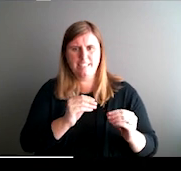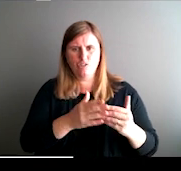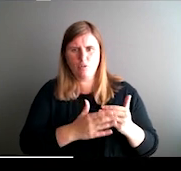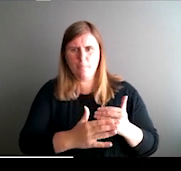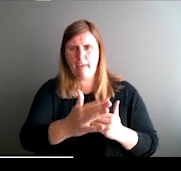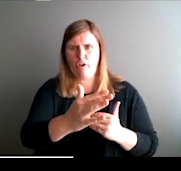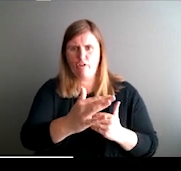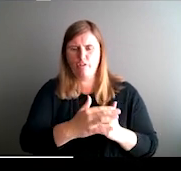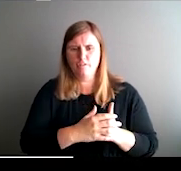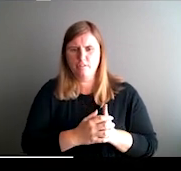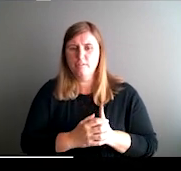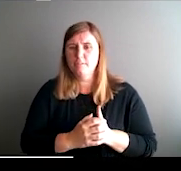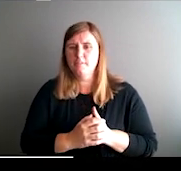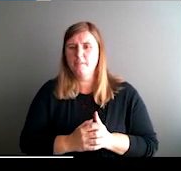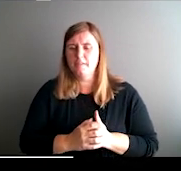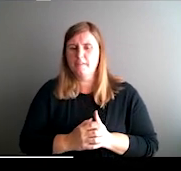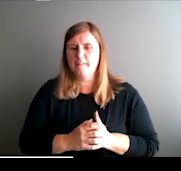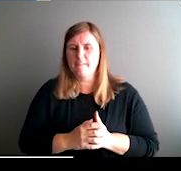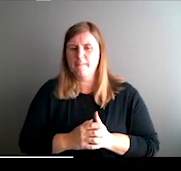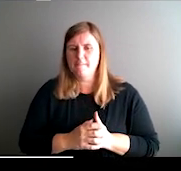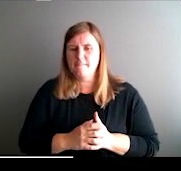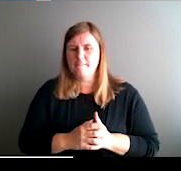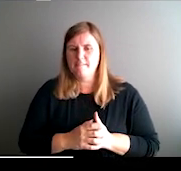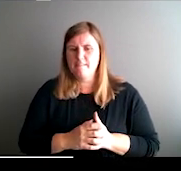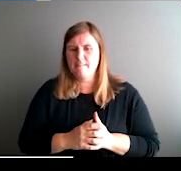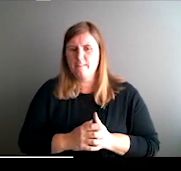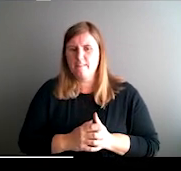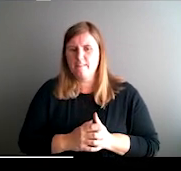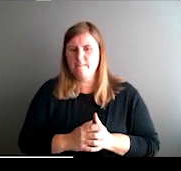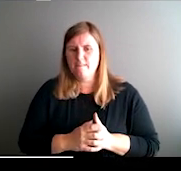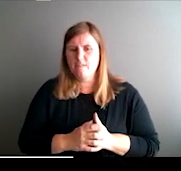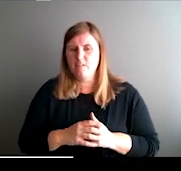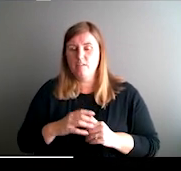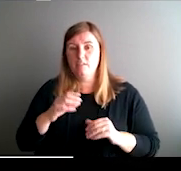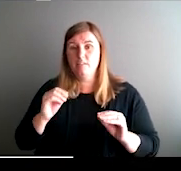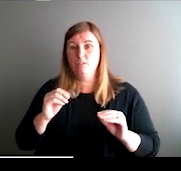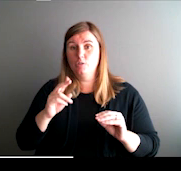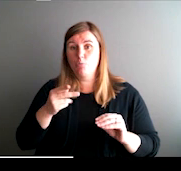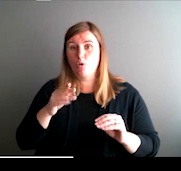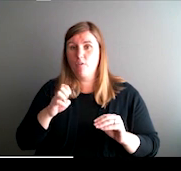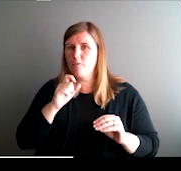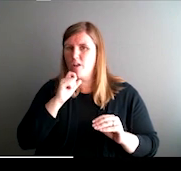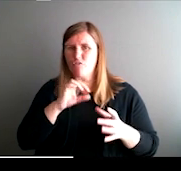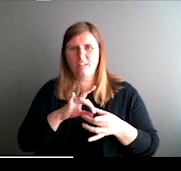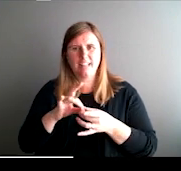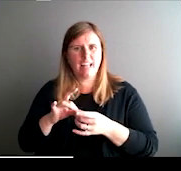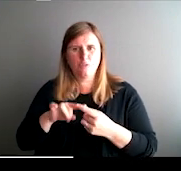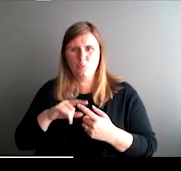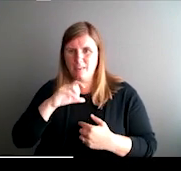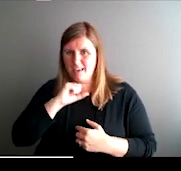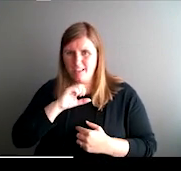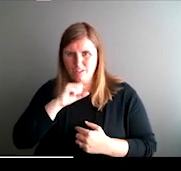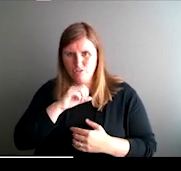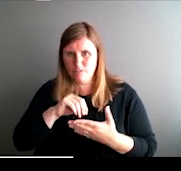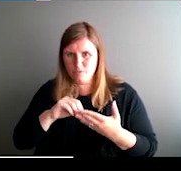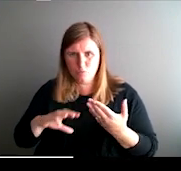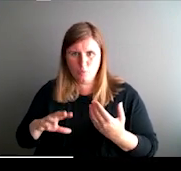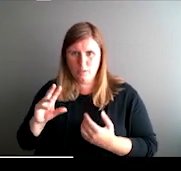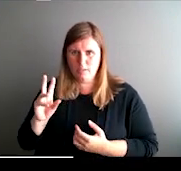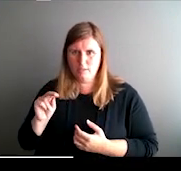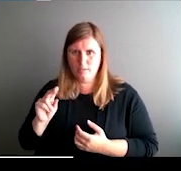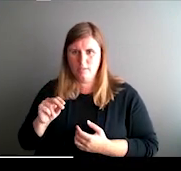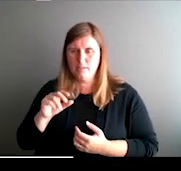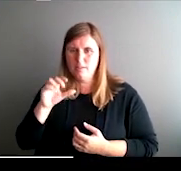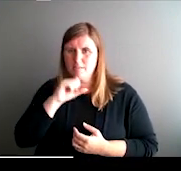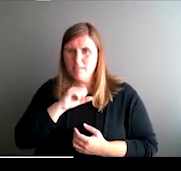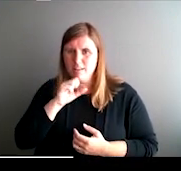these profiles also, I wanted to make a brief comment, they are not related to the age of the student. The